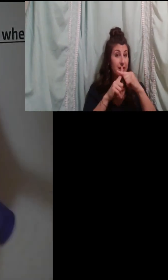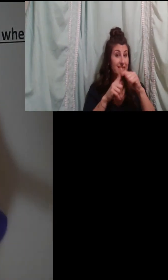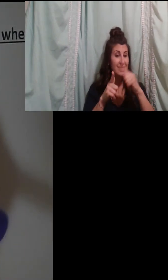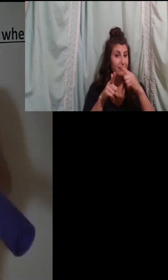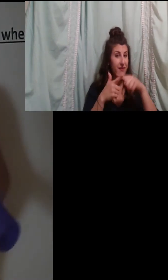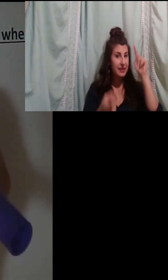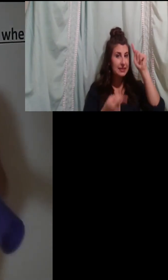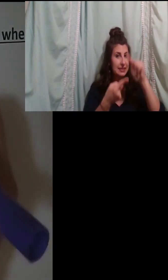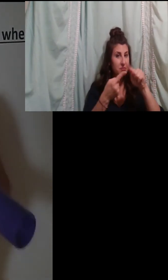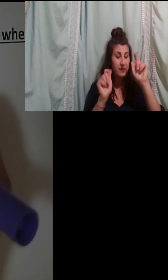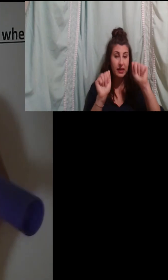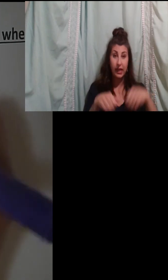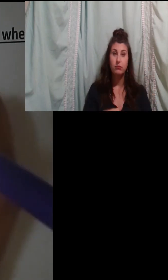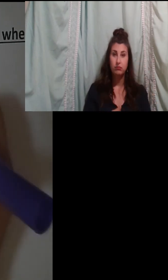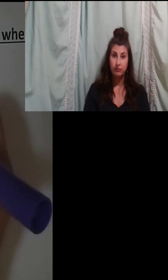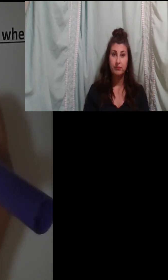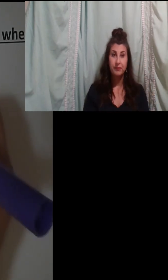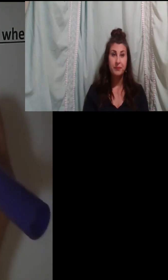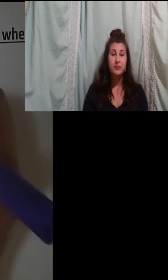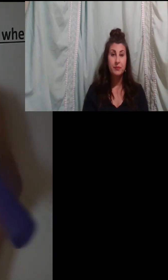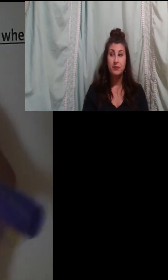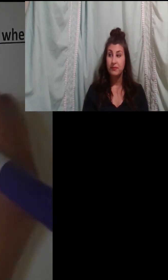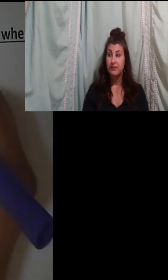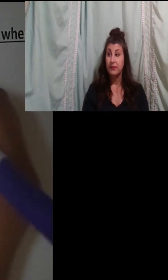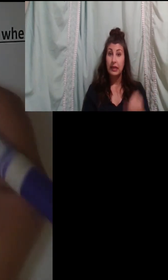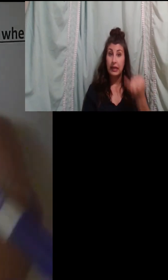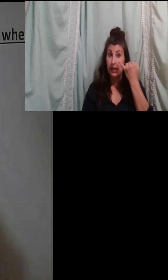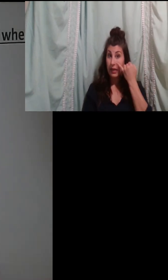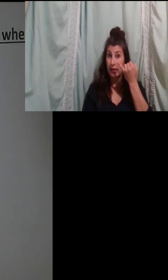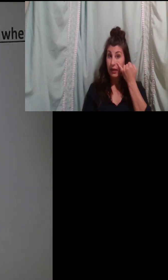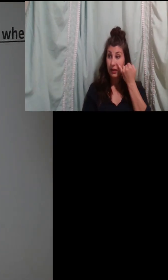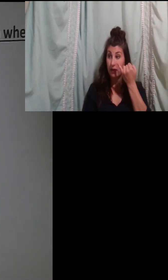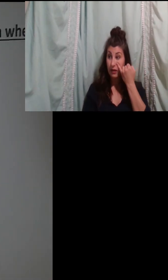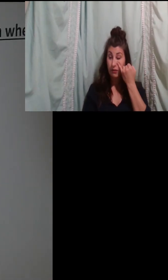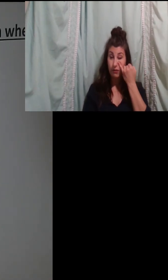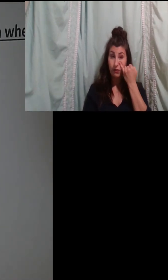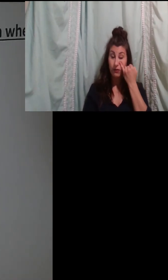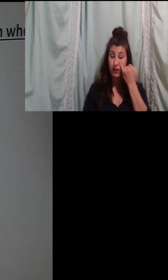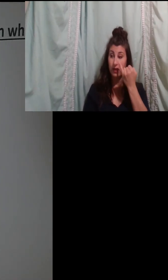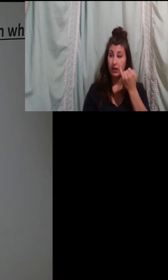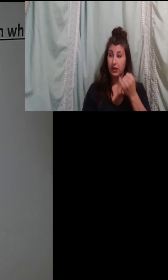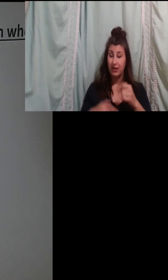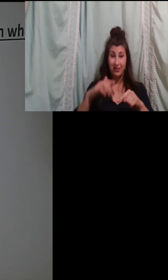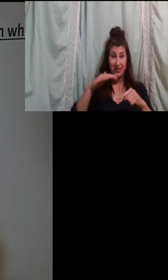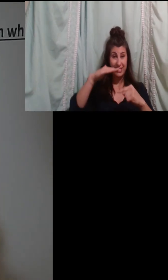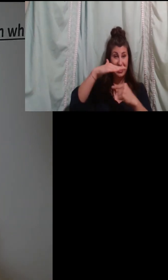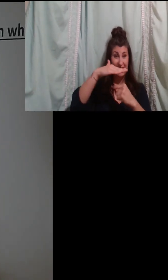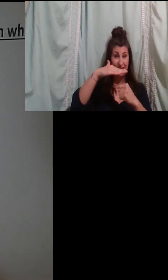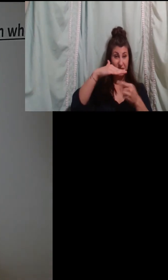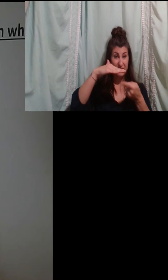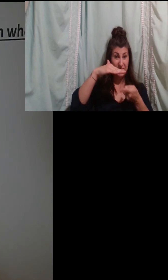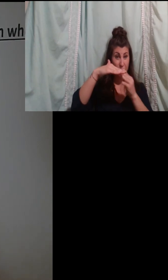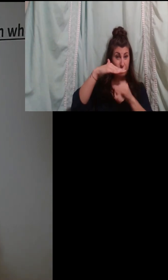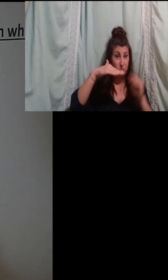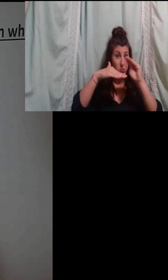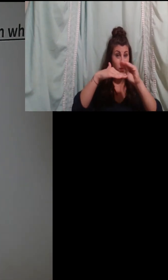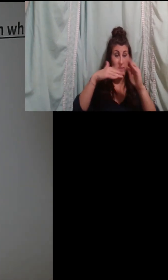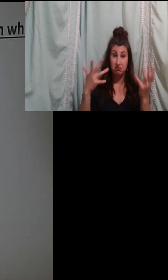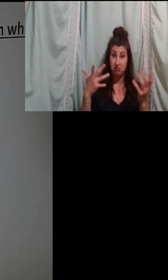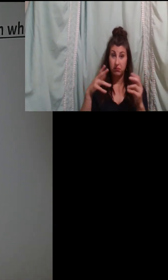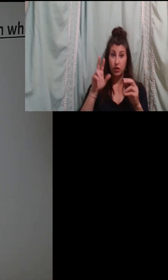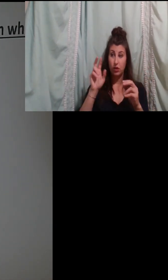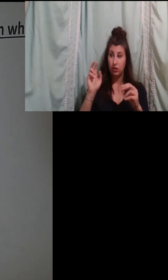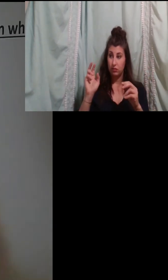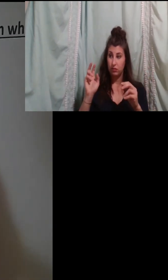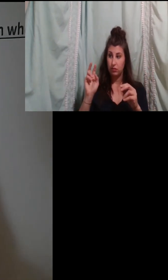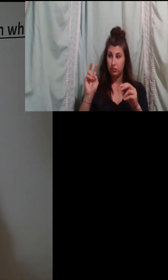it positive, then I can simplify to make that. If it is at the bottom, bring it to the top.